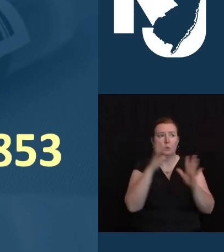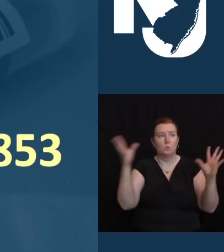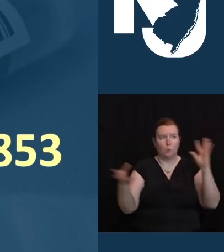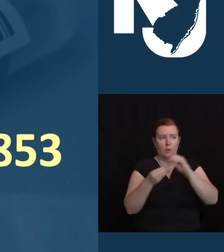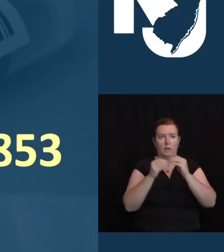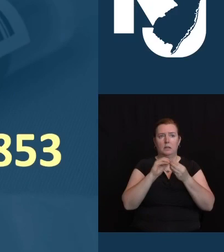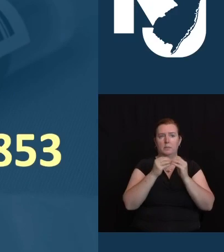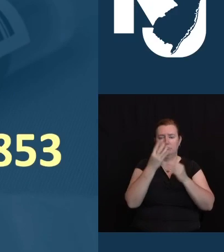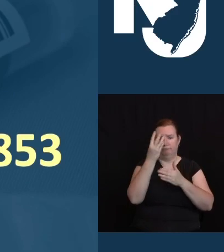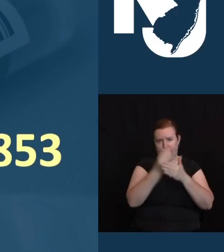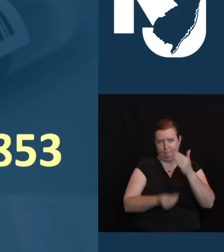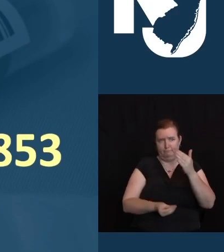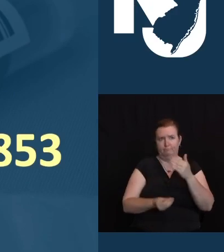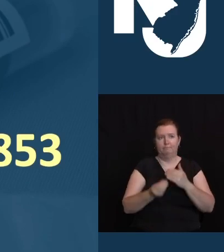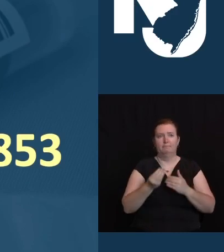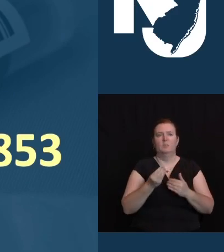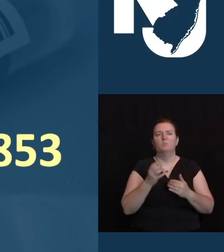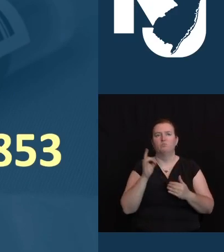an unfathomable